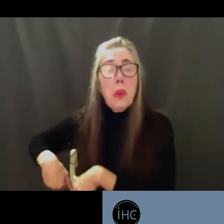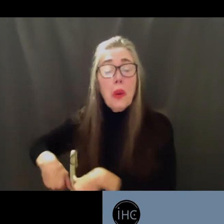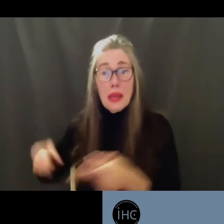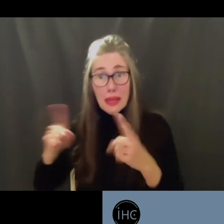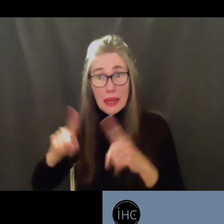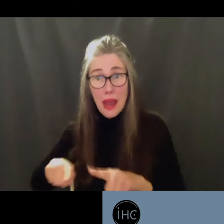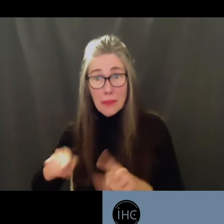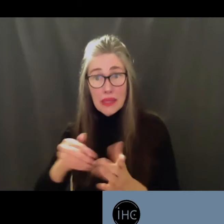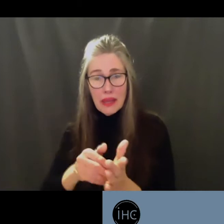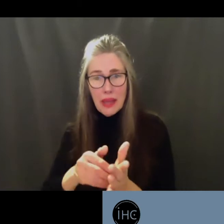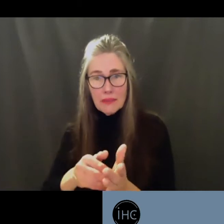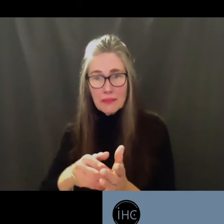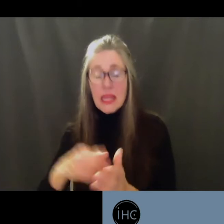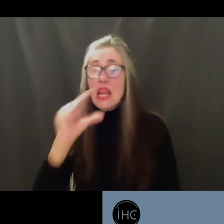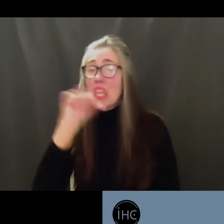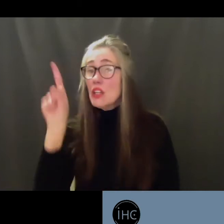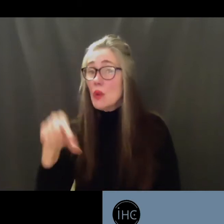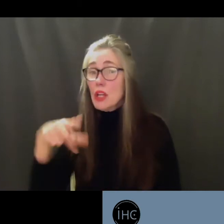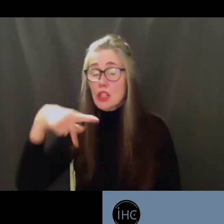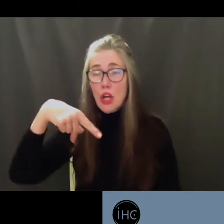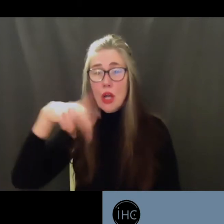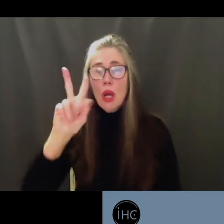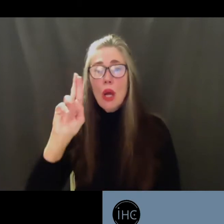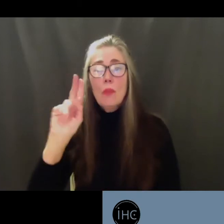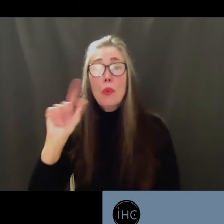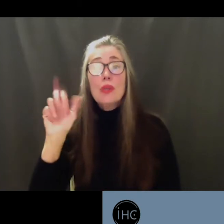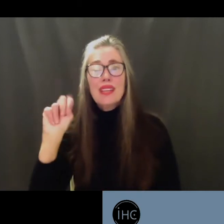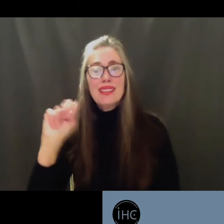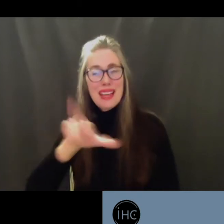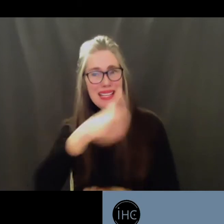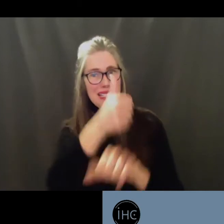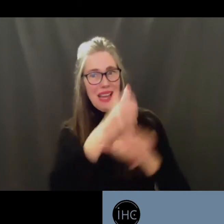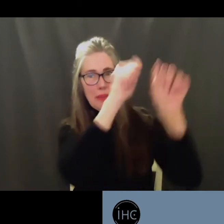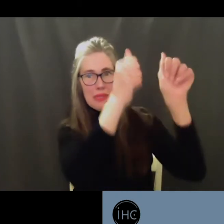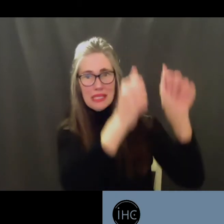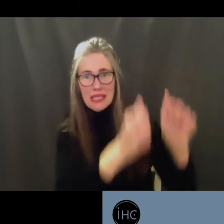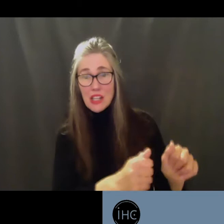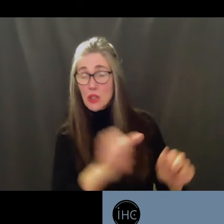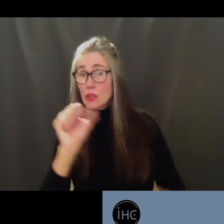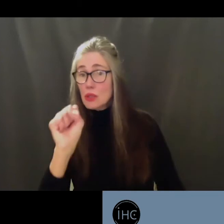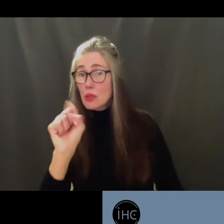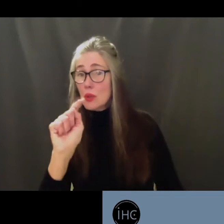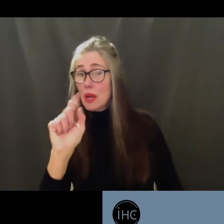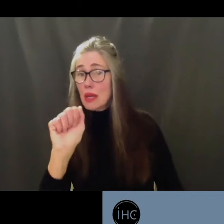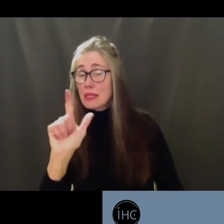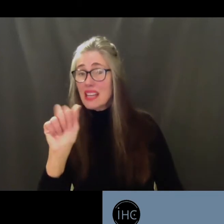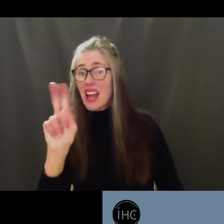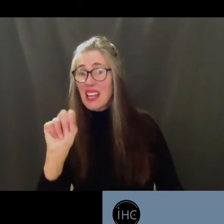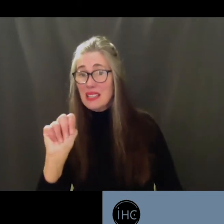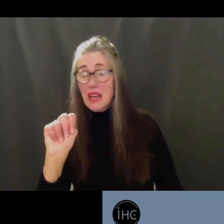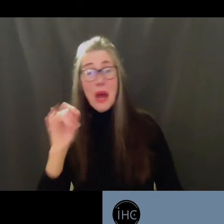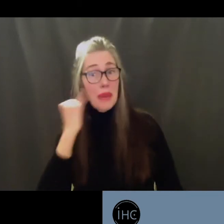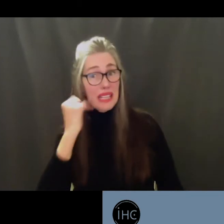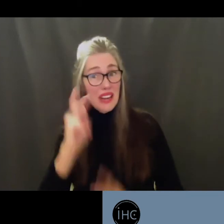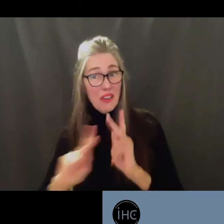have Putin in Russia, who's putting up statues to Stalin, but sending historians and others to his gulags if